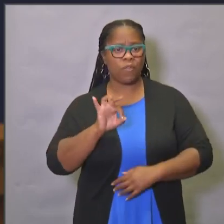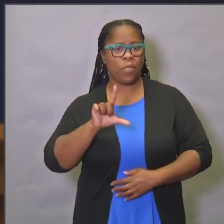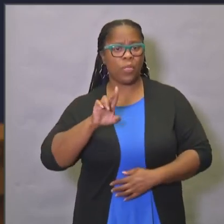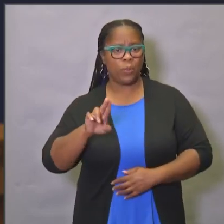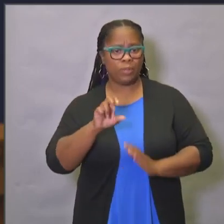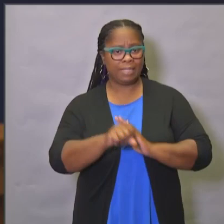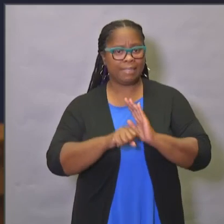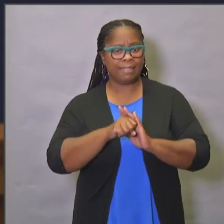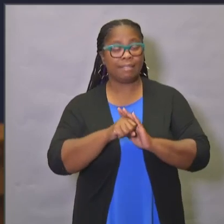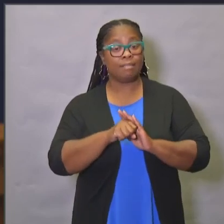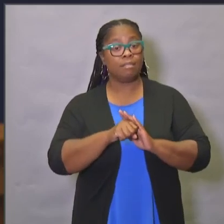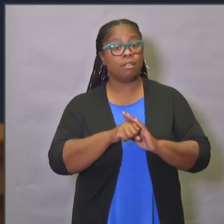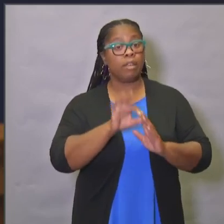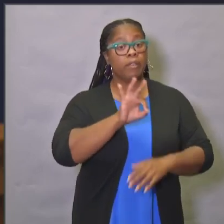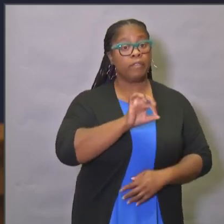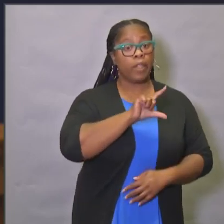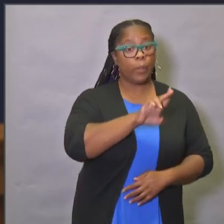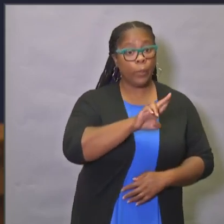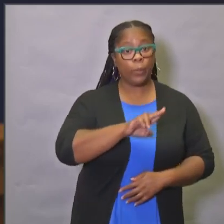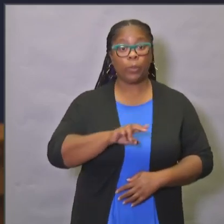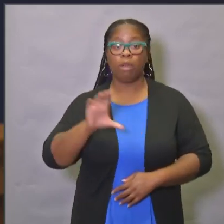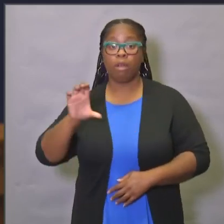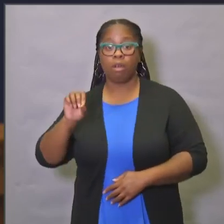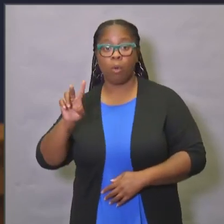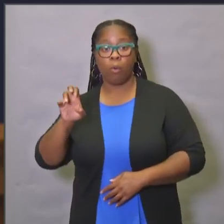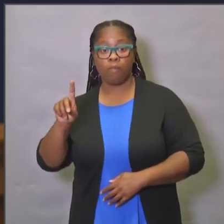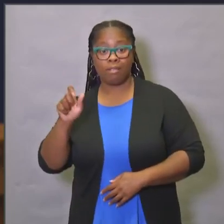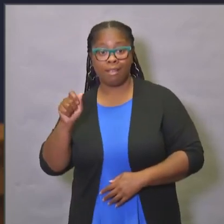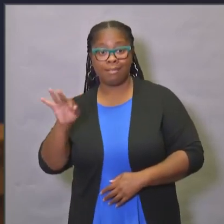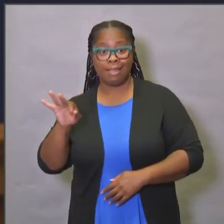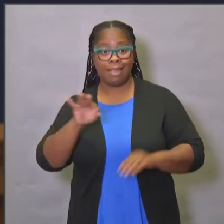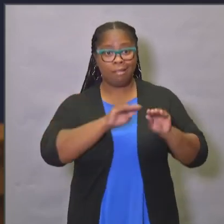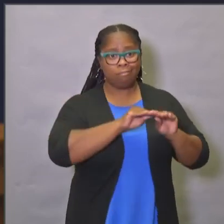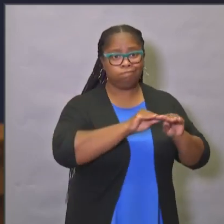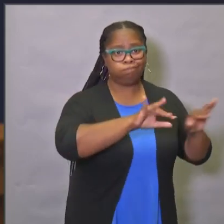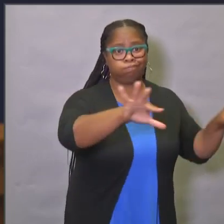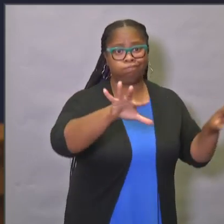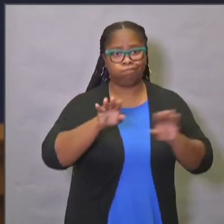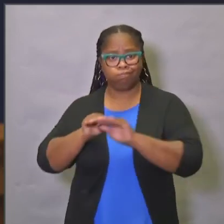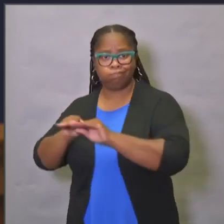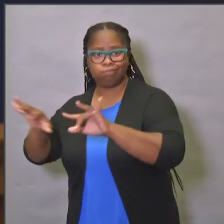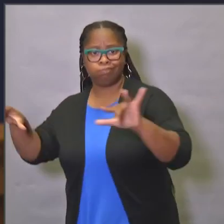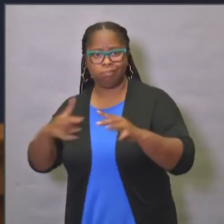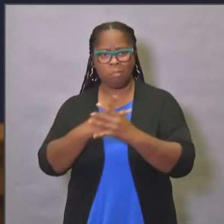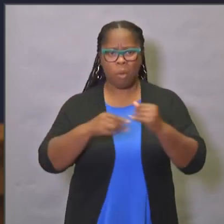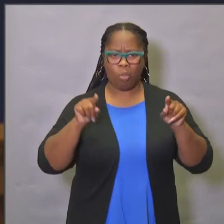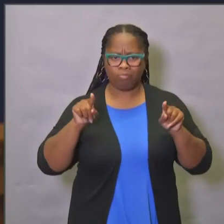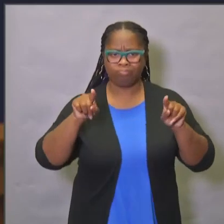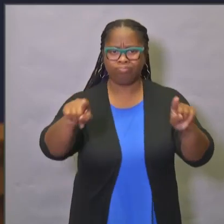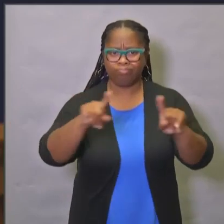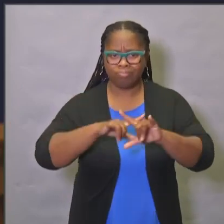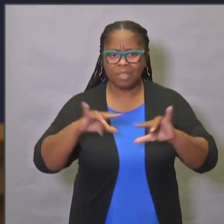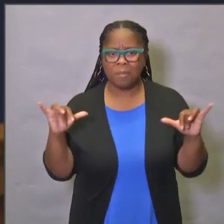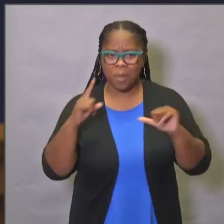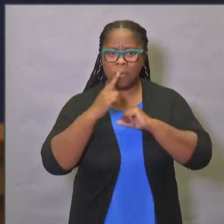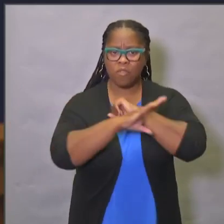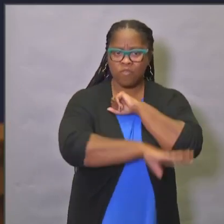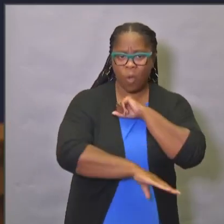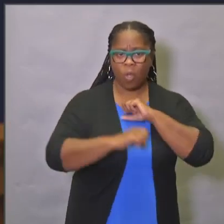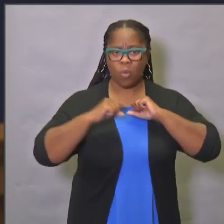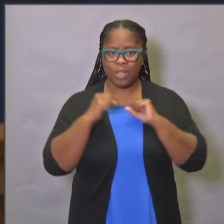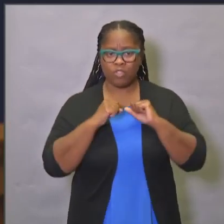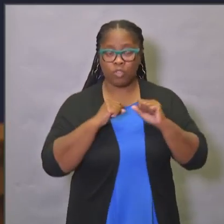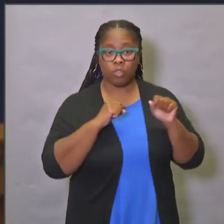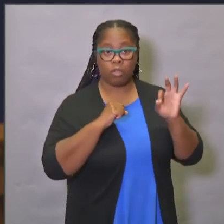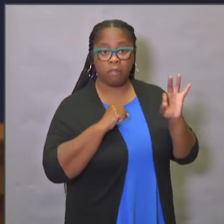that cause COVID-19 will both be spreading simultaneously during the fall and the winter. The symptoms of the